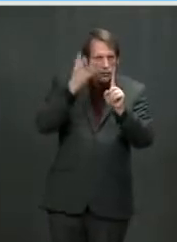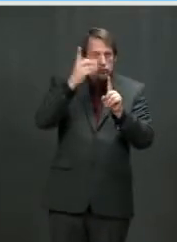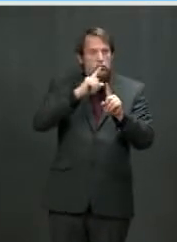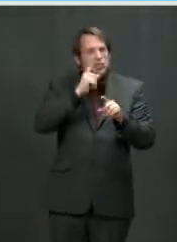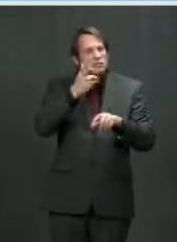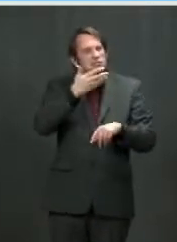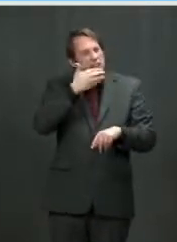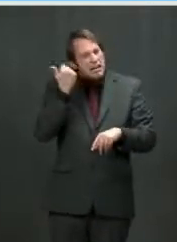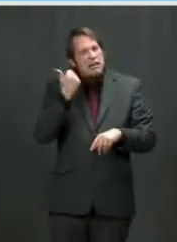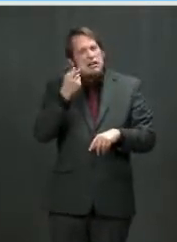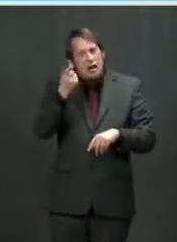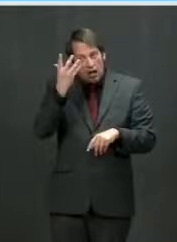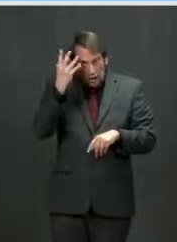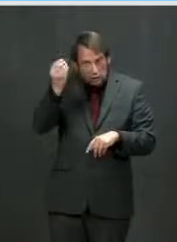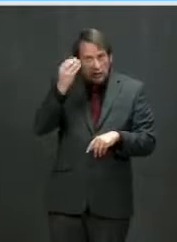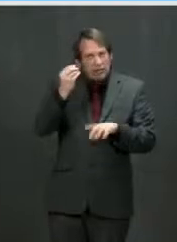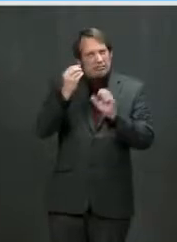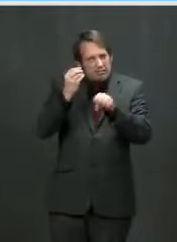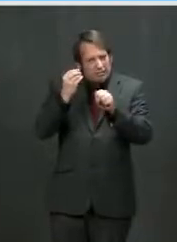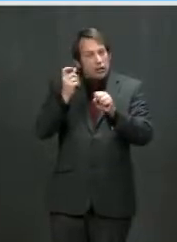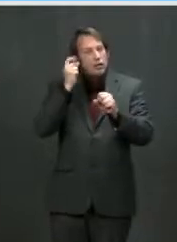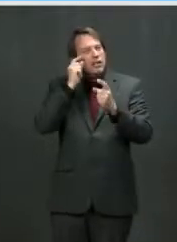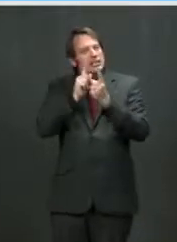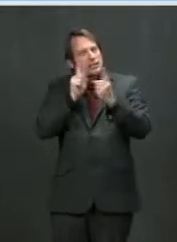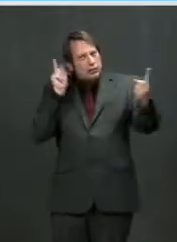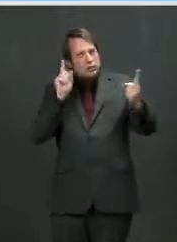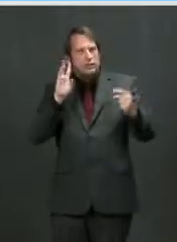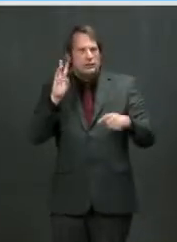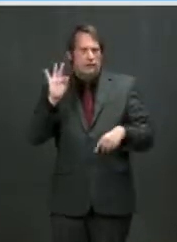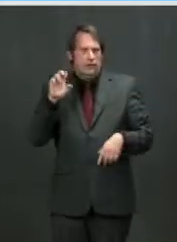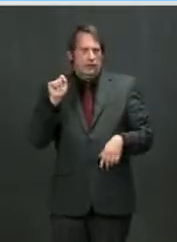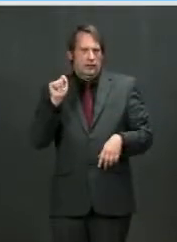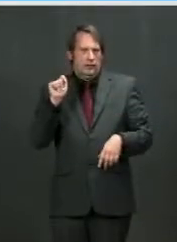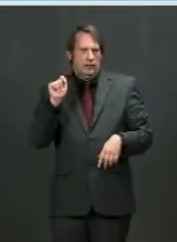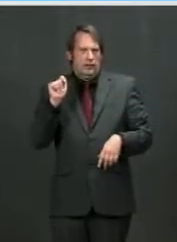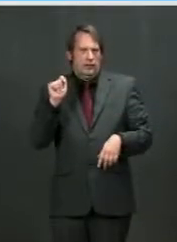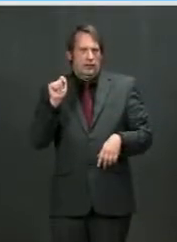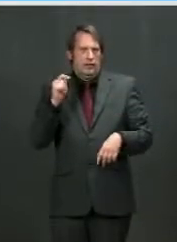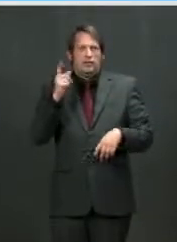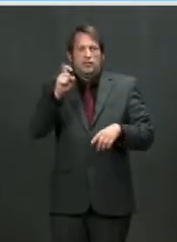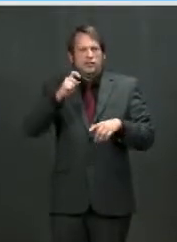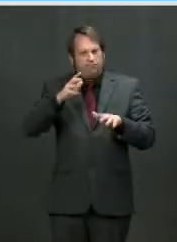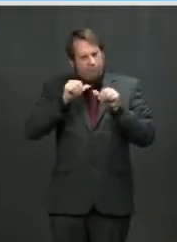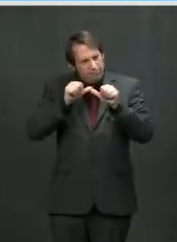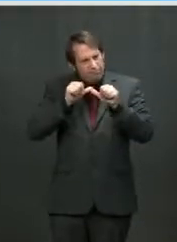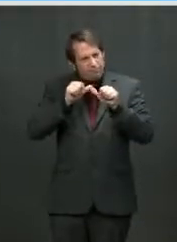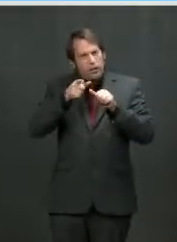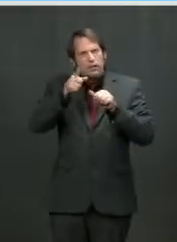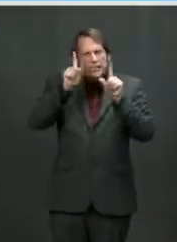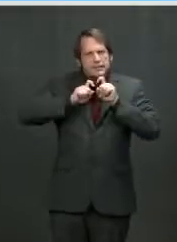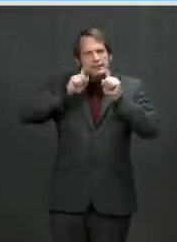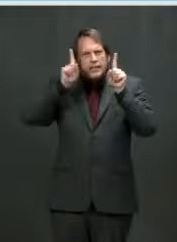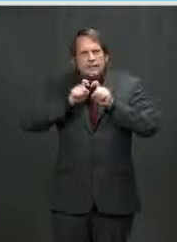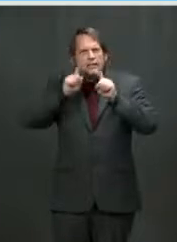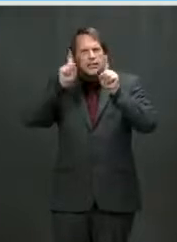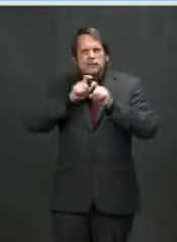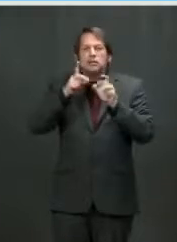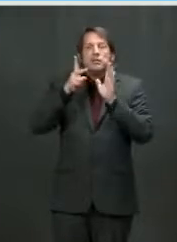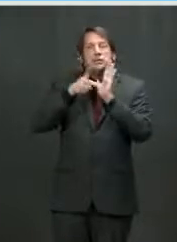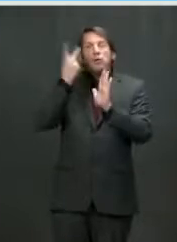In the context of that, testing should happen at least twice a week if these are high risk sports. So we're